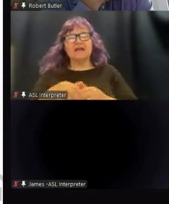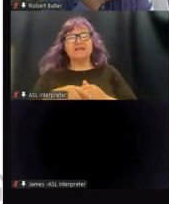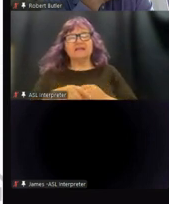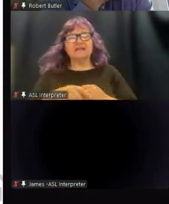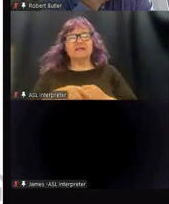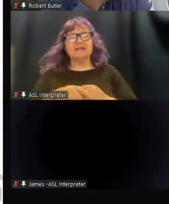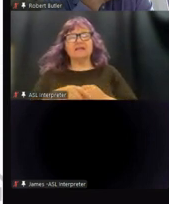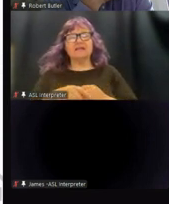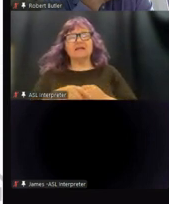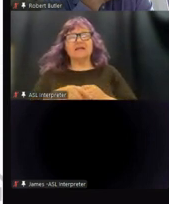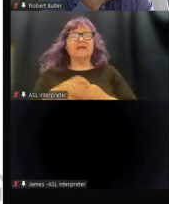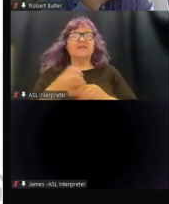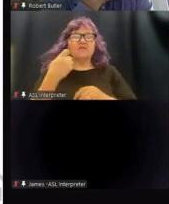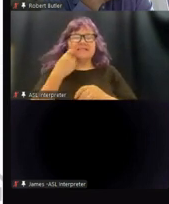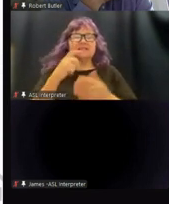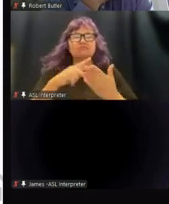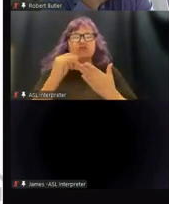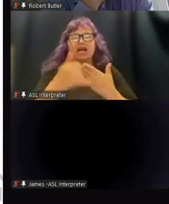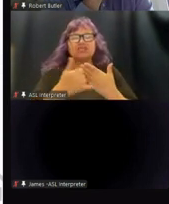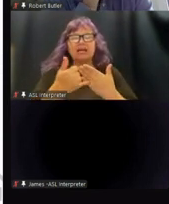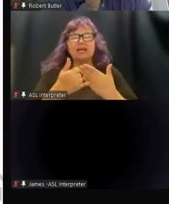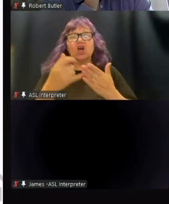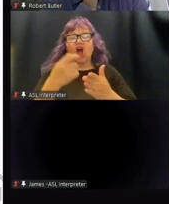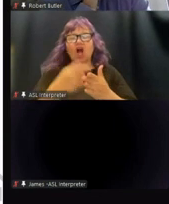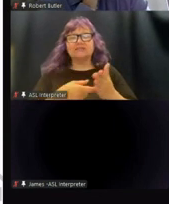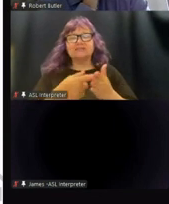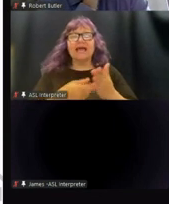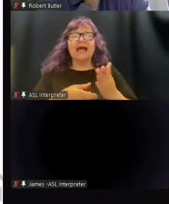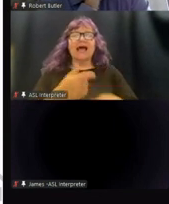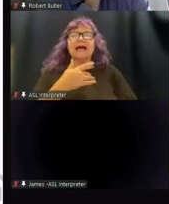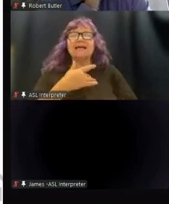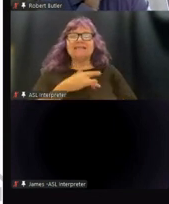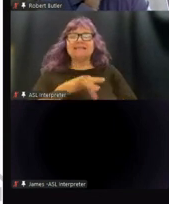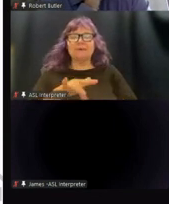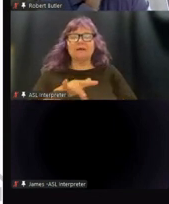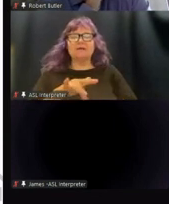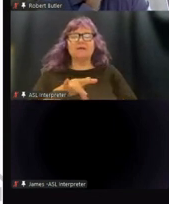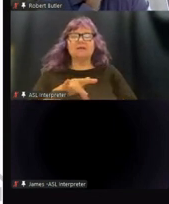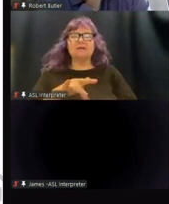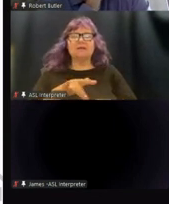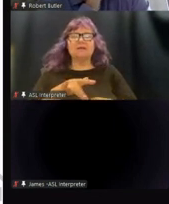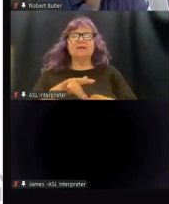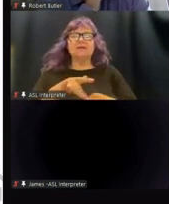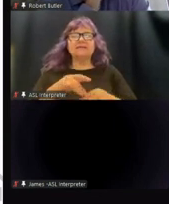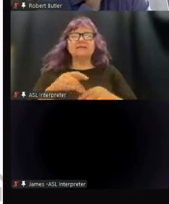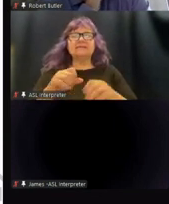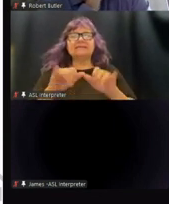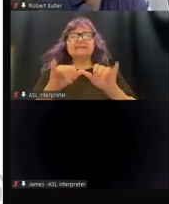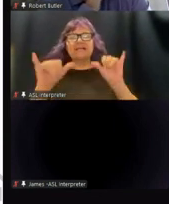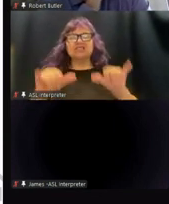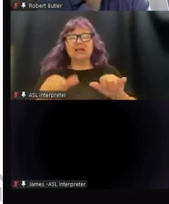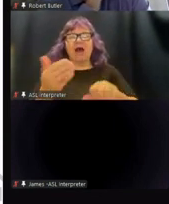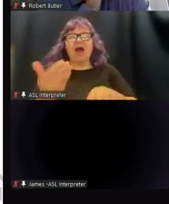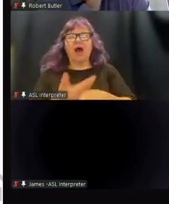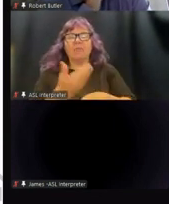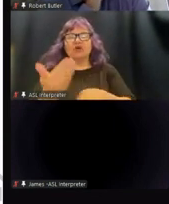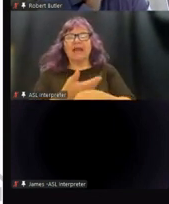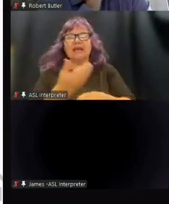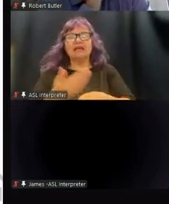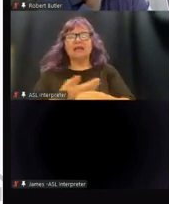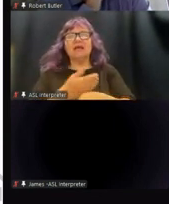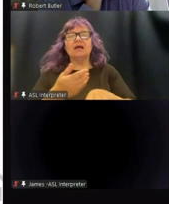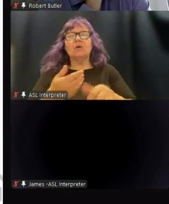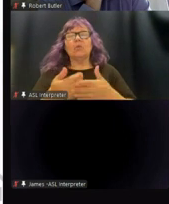project costs, a typical comprehensive commuter rail station upgrade with full